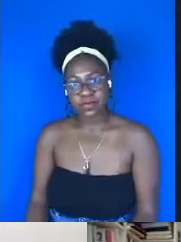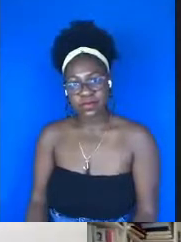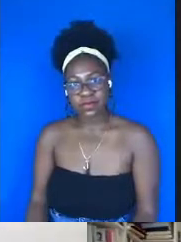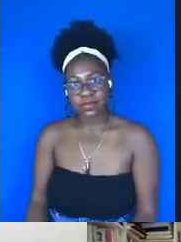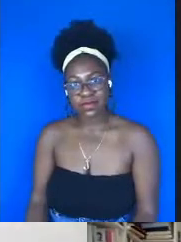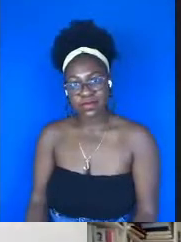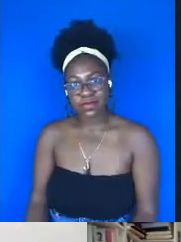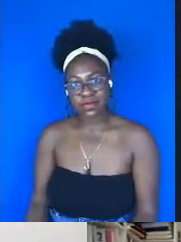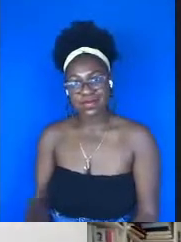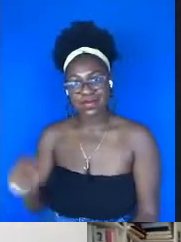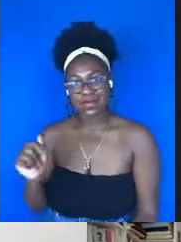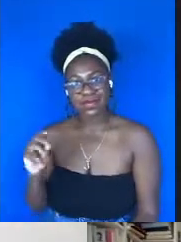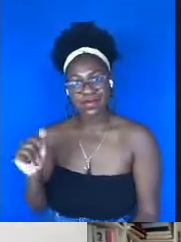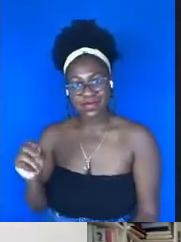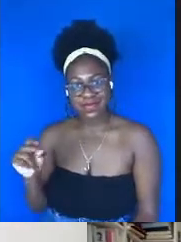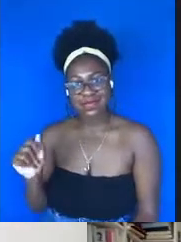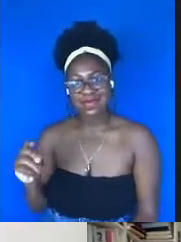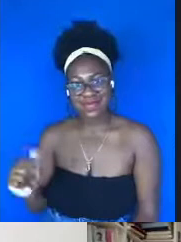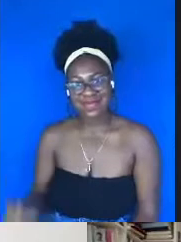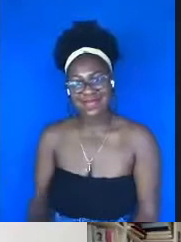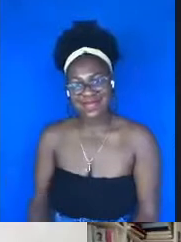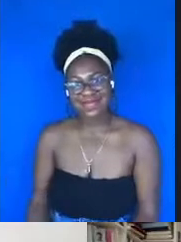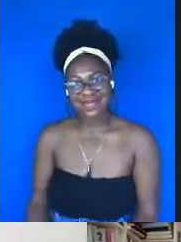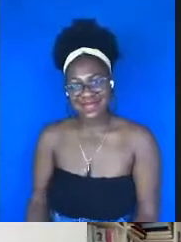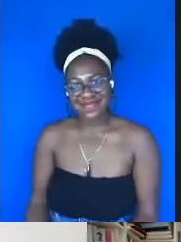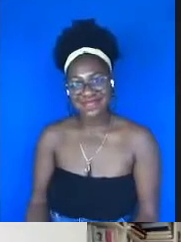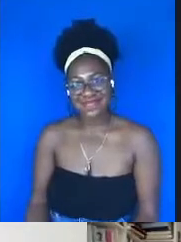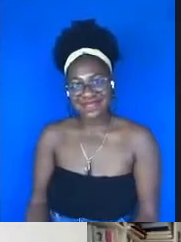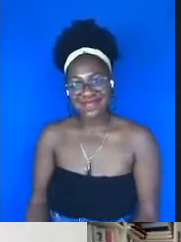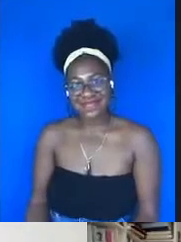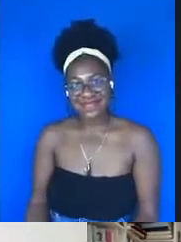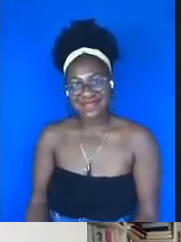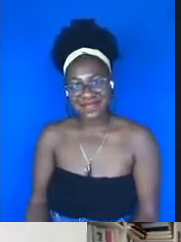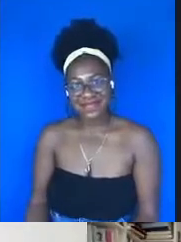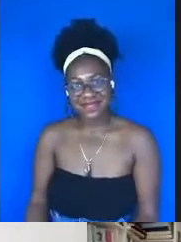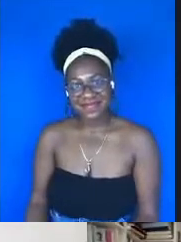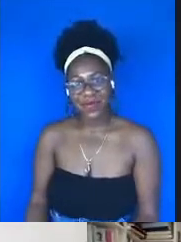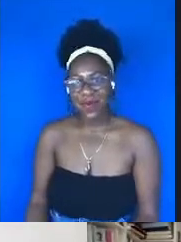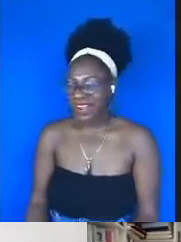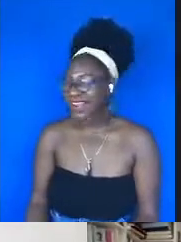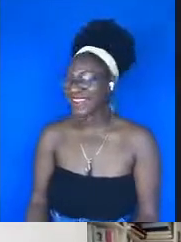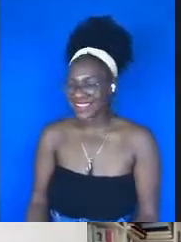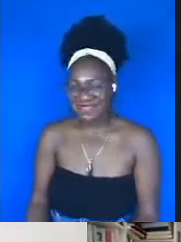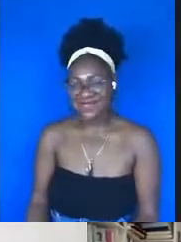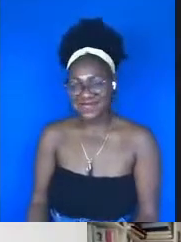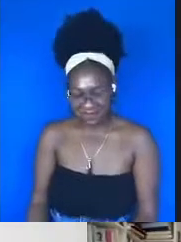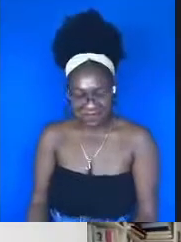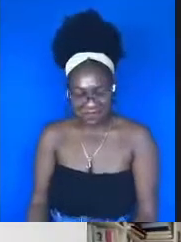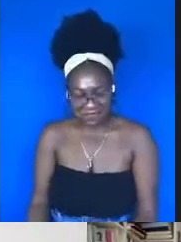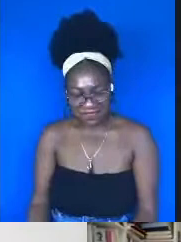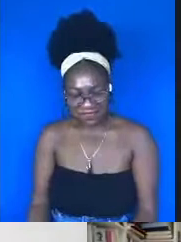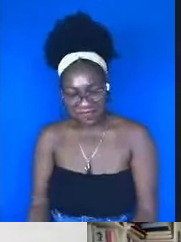positivity, body positivity. So I've been buying like a lot of lingerie and getting sexy for myself and like really